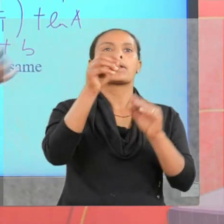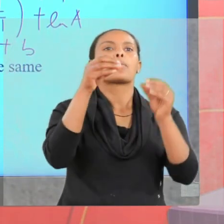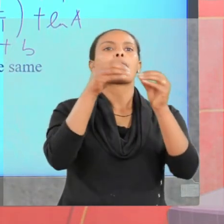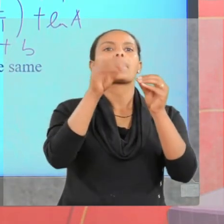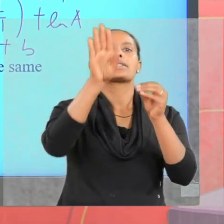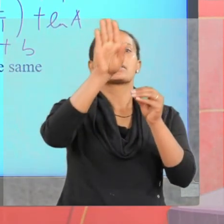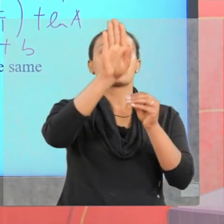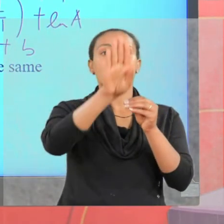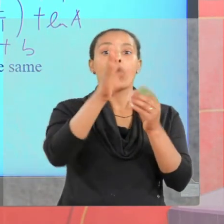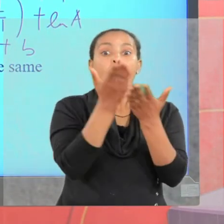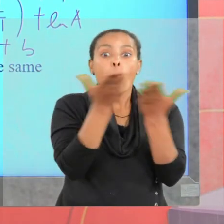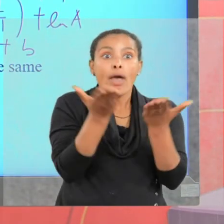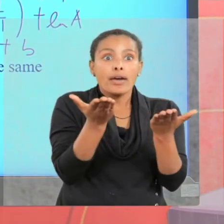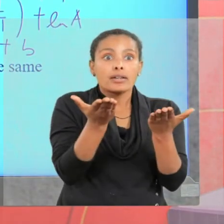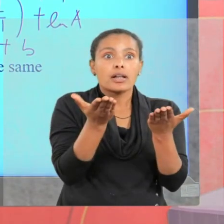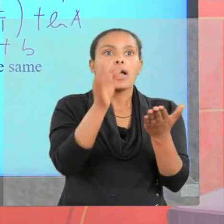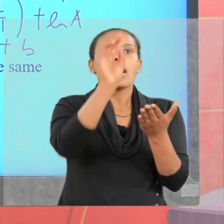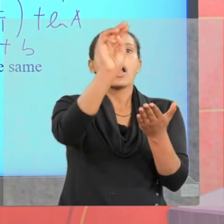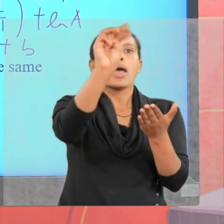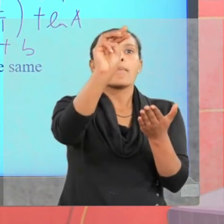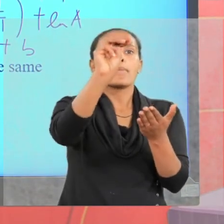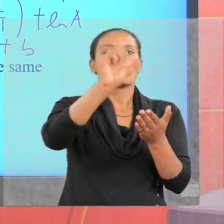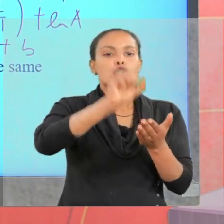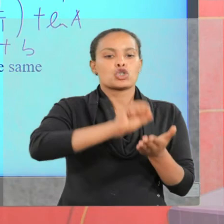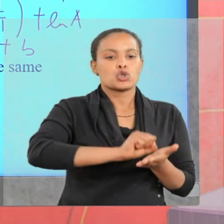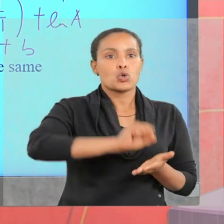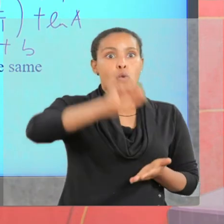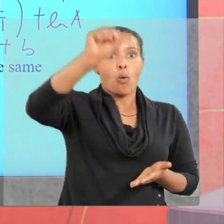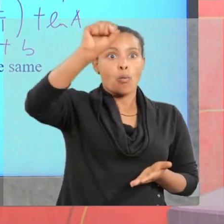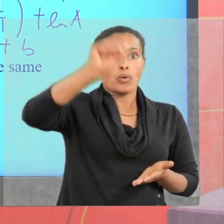b, where m is slope of